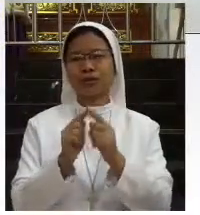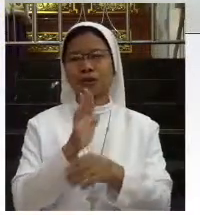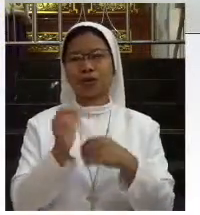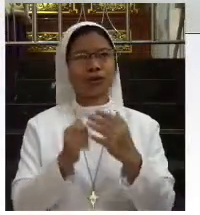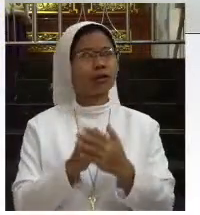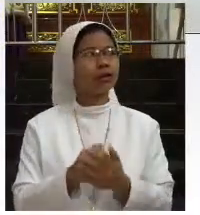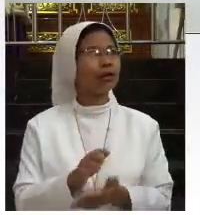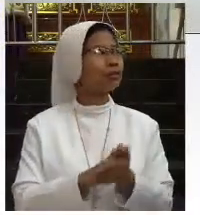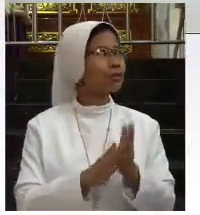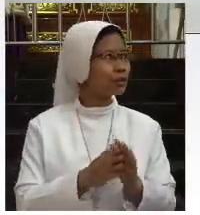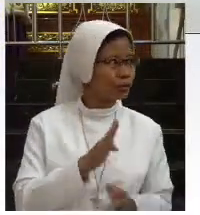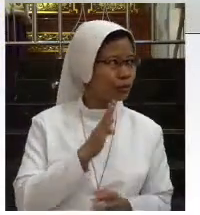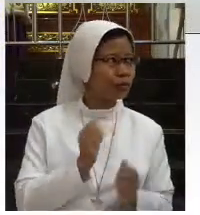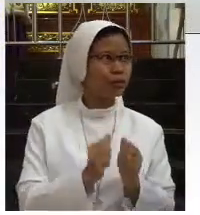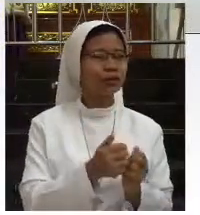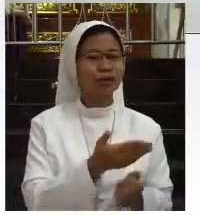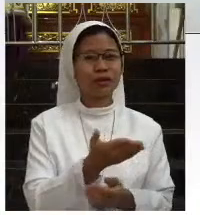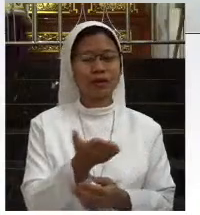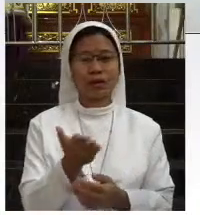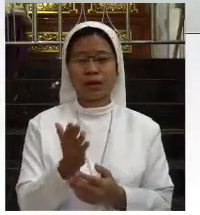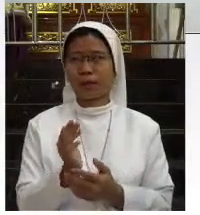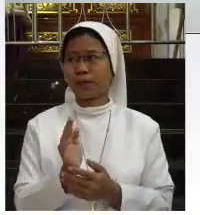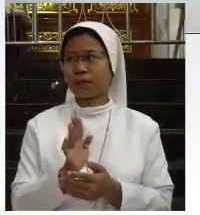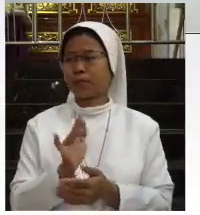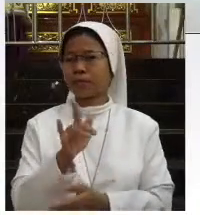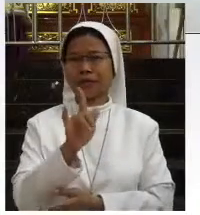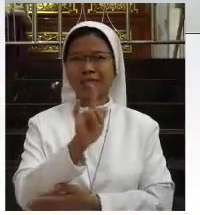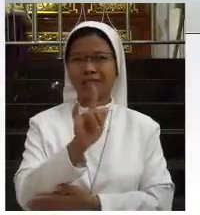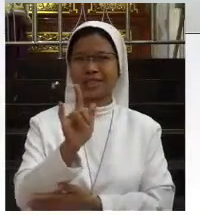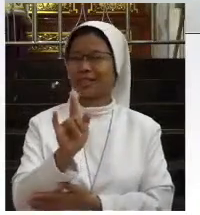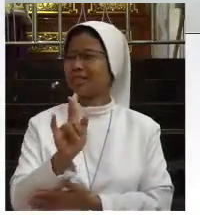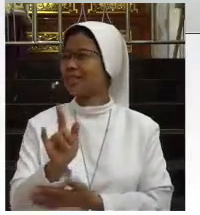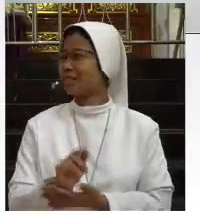you. Peace be with you. Peace be with you.